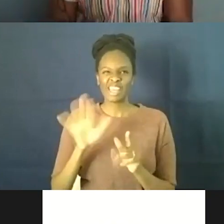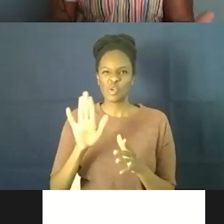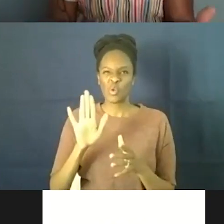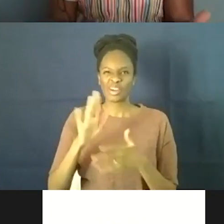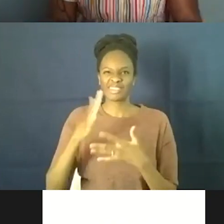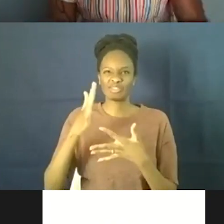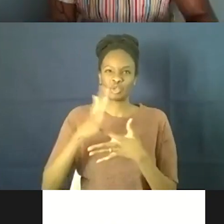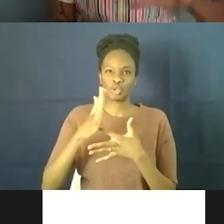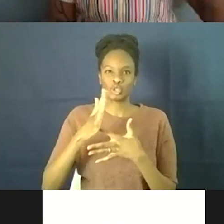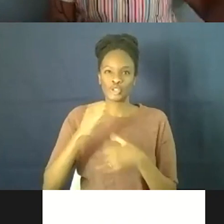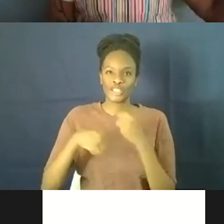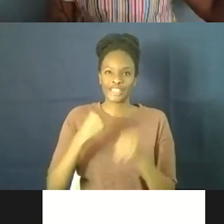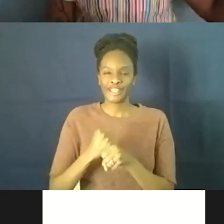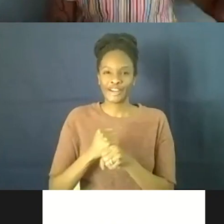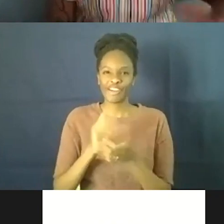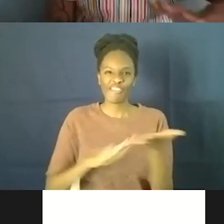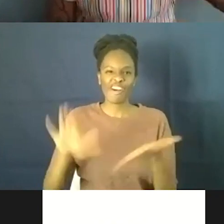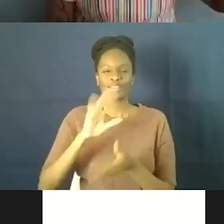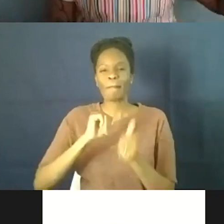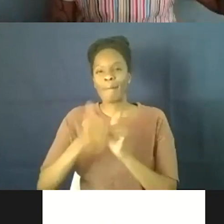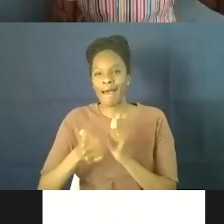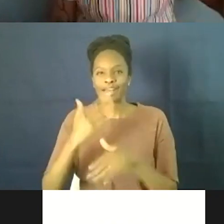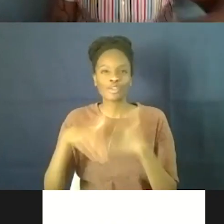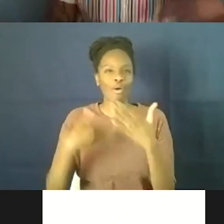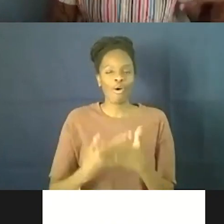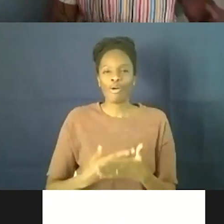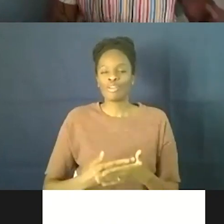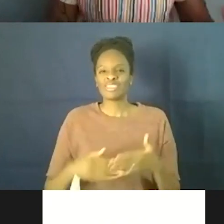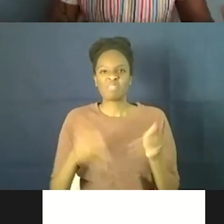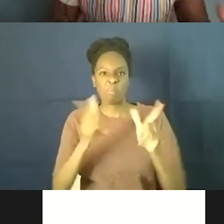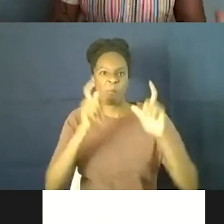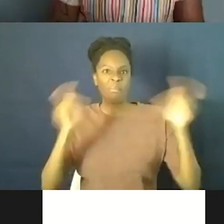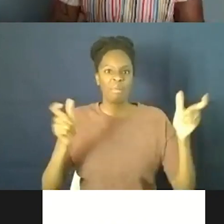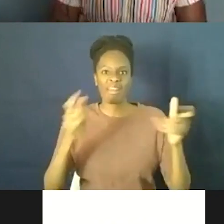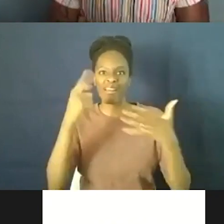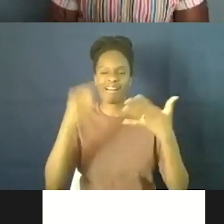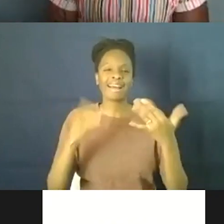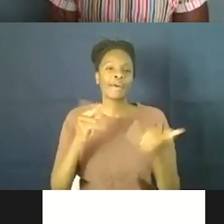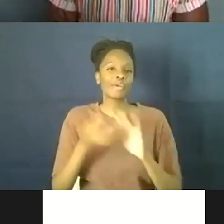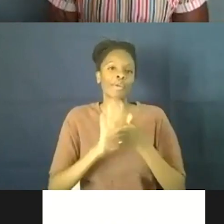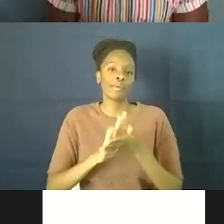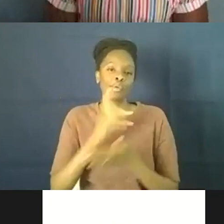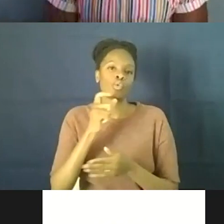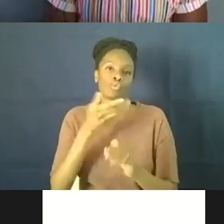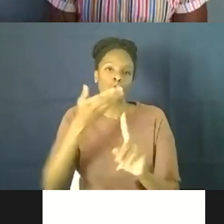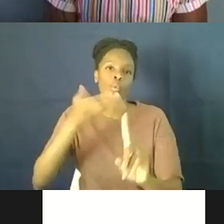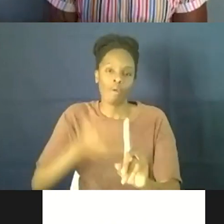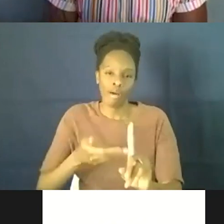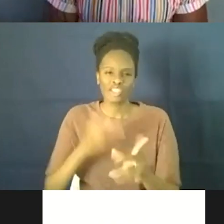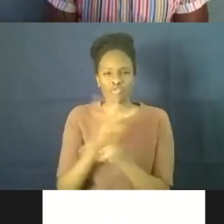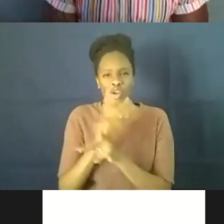college, which is like you're past all the novelty of it, and now you're just becoming who you really are. You're figuring out who you are. I think